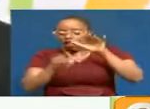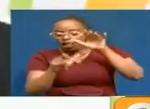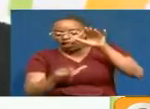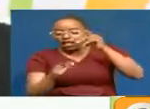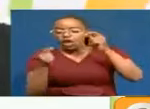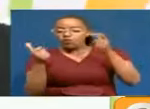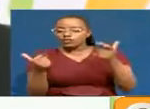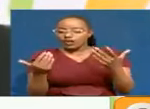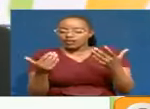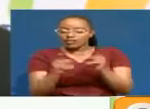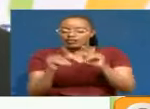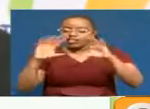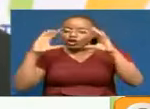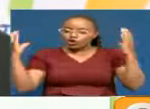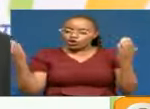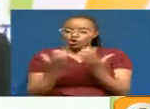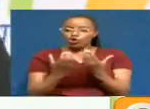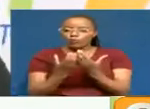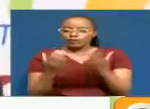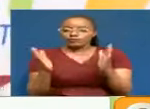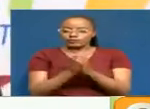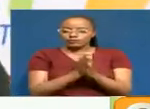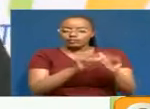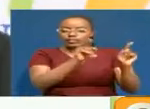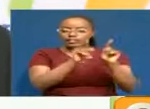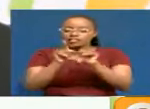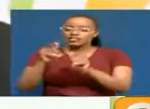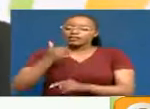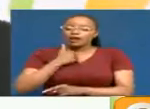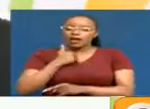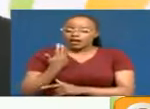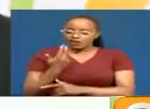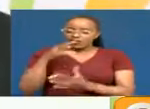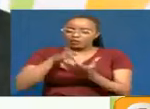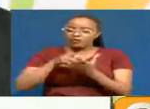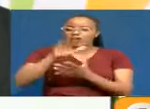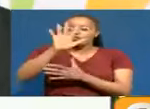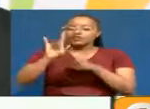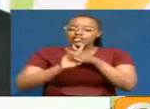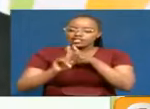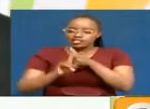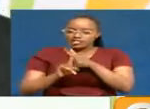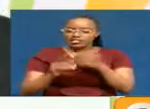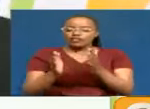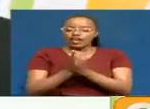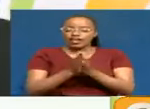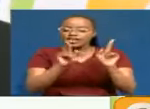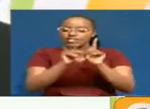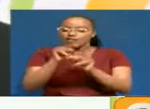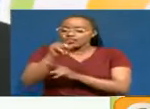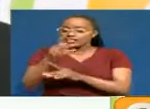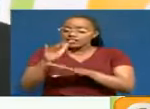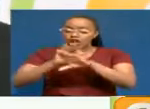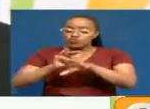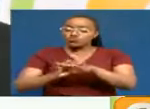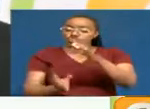quartile globally, to 2 years ago to position 56. And that is a